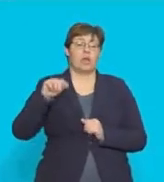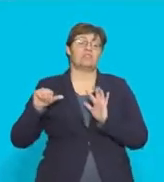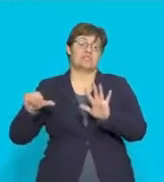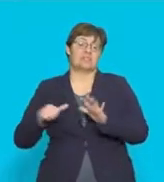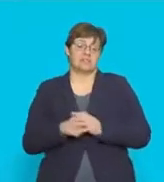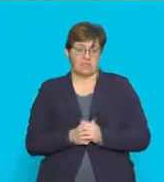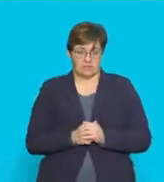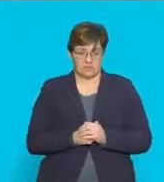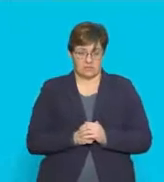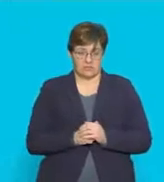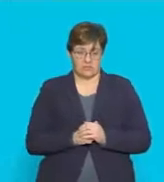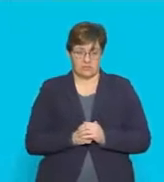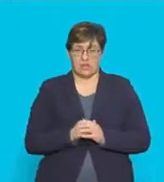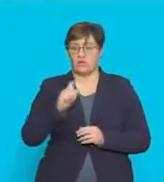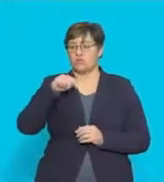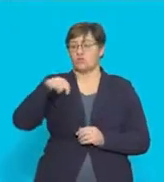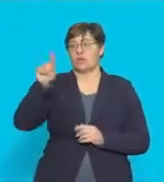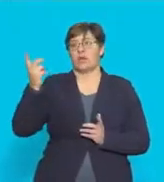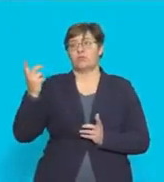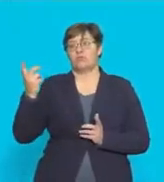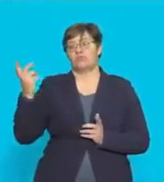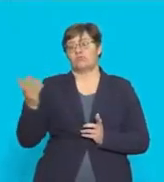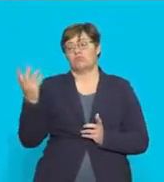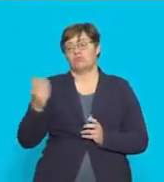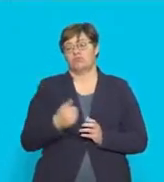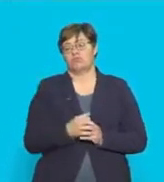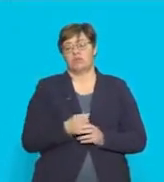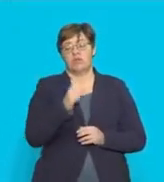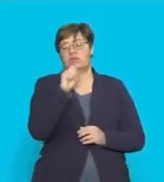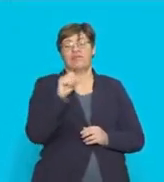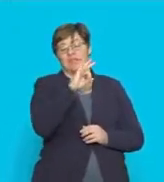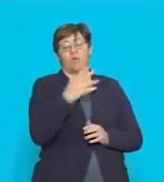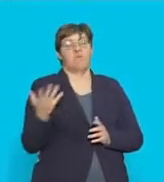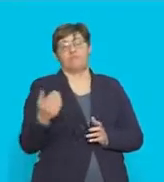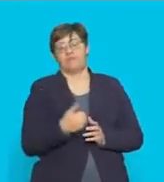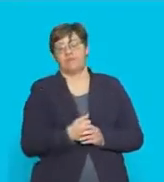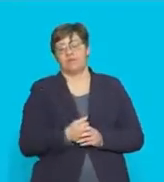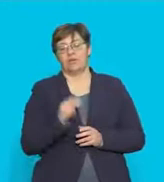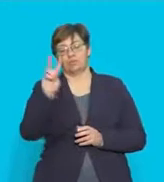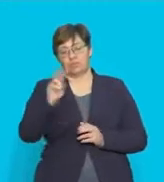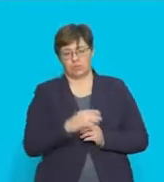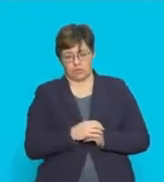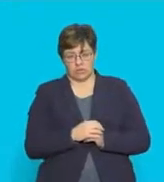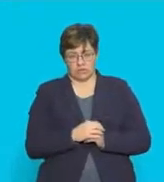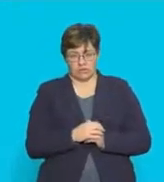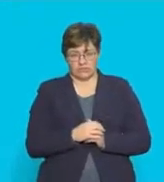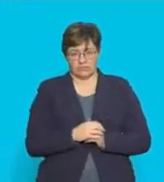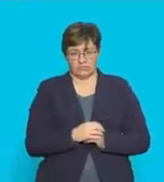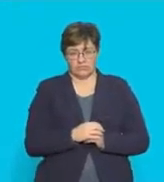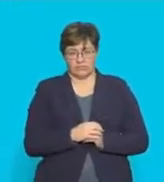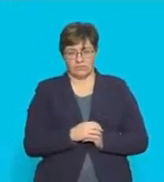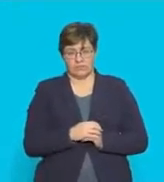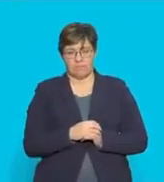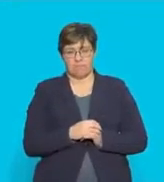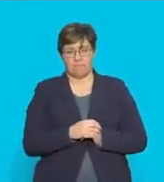6, square root of, or cube root of rather, 2, right? And